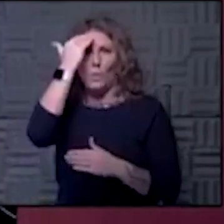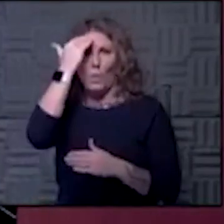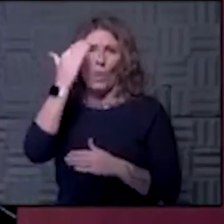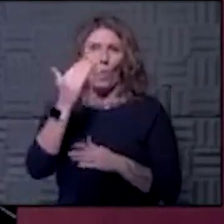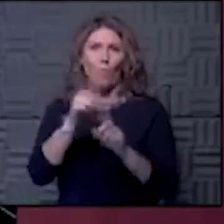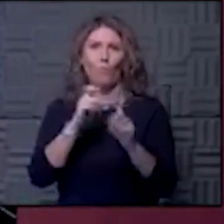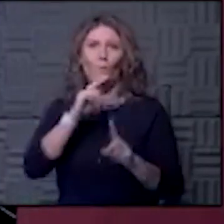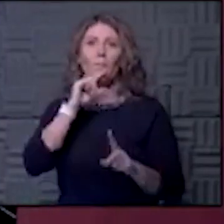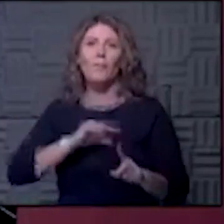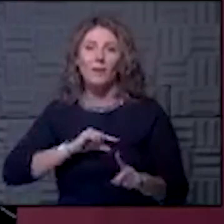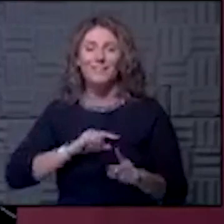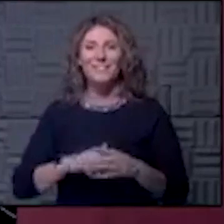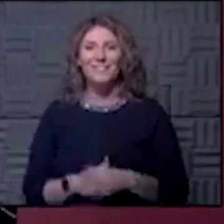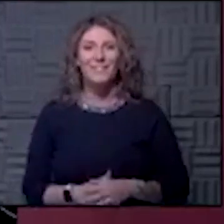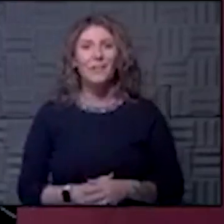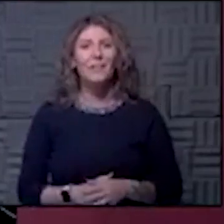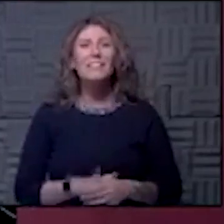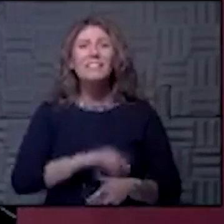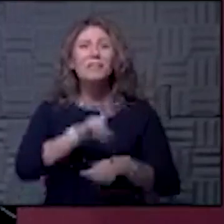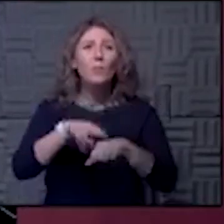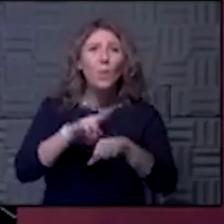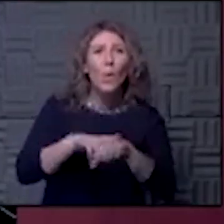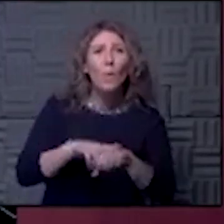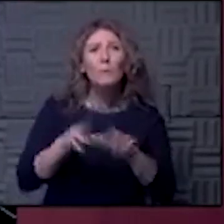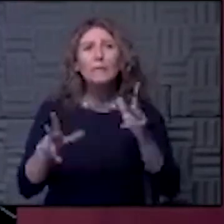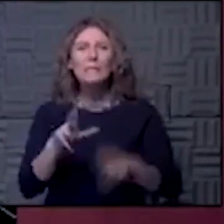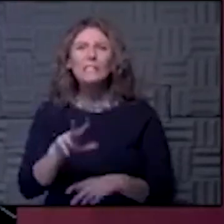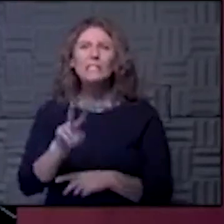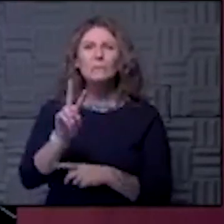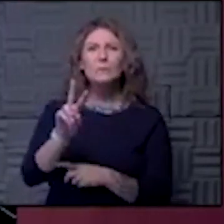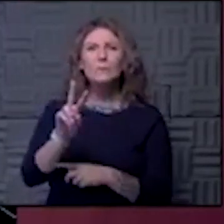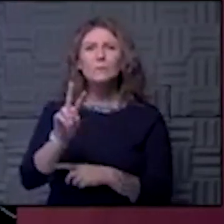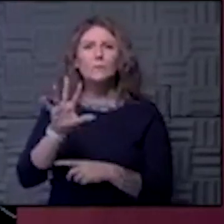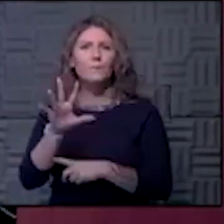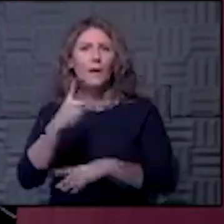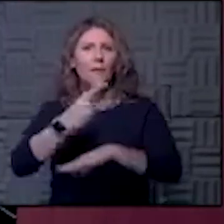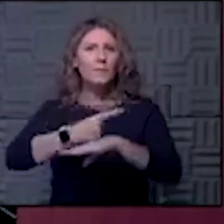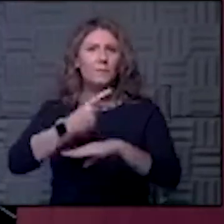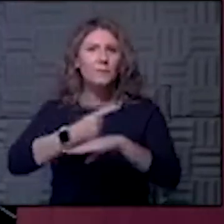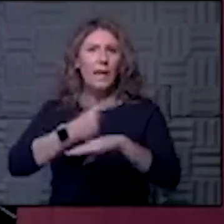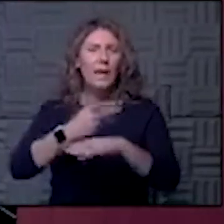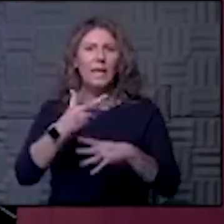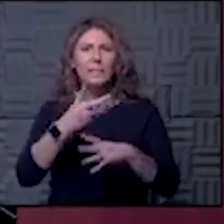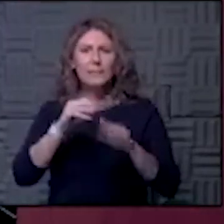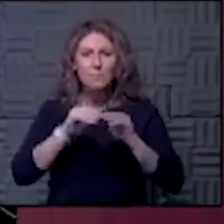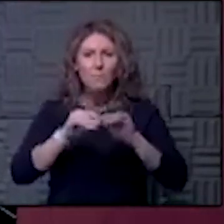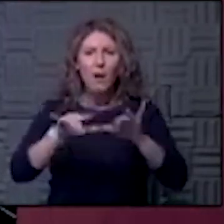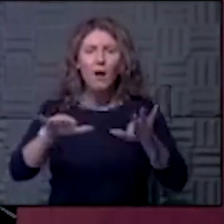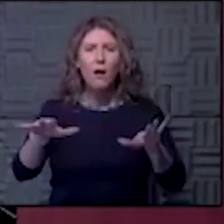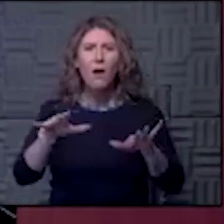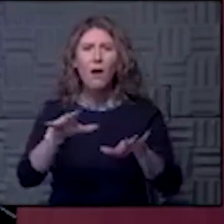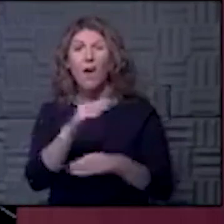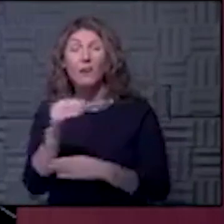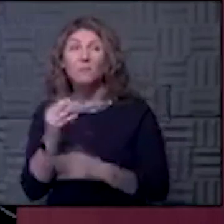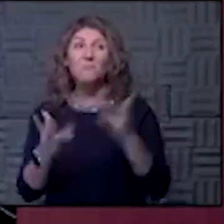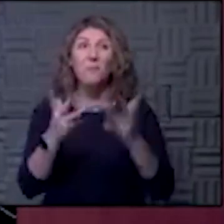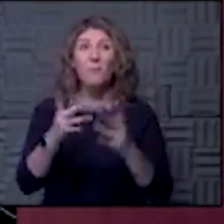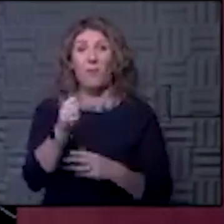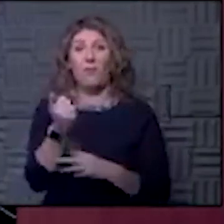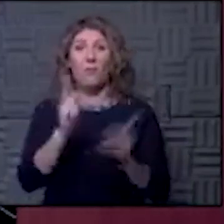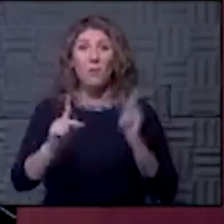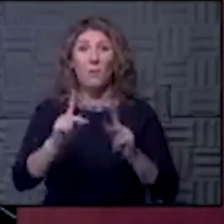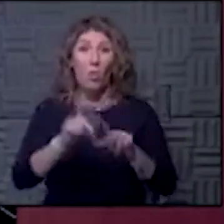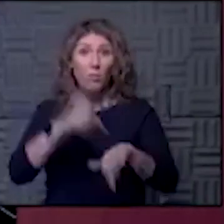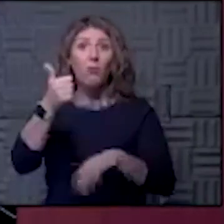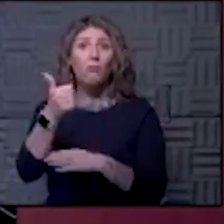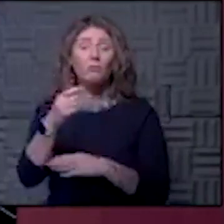Thanksgiving, because normally it takes 2 to 5 days to incubate, or maybe a little bit longer in some folks, and so you're not going to get sick